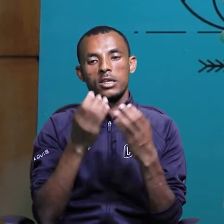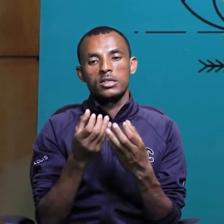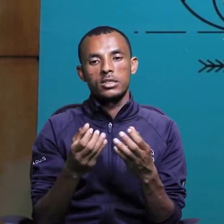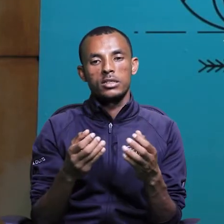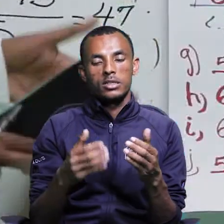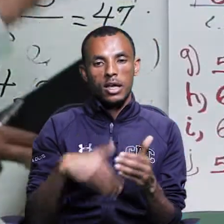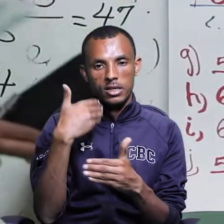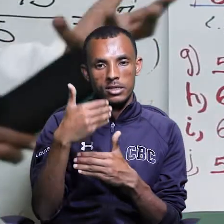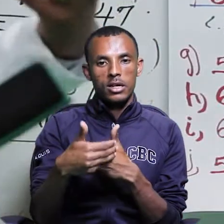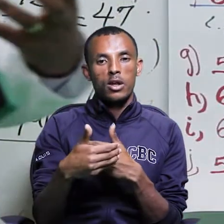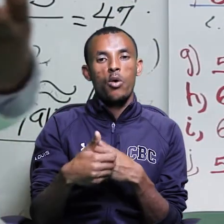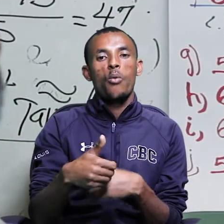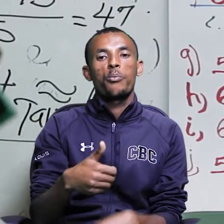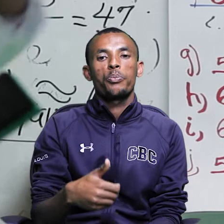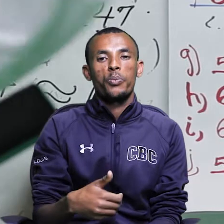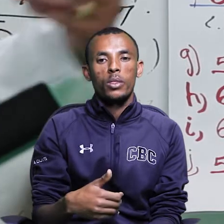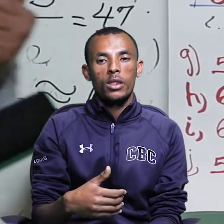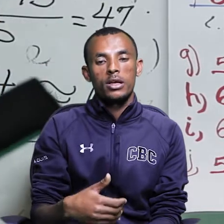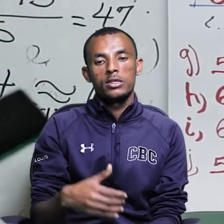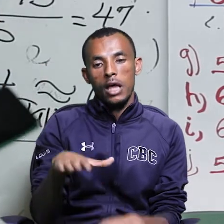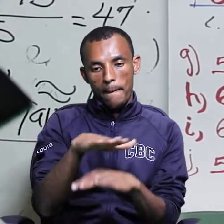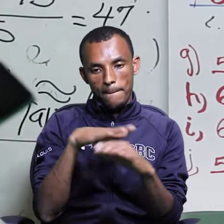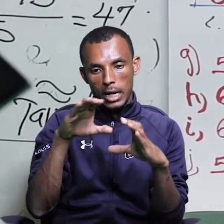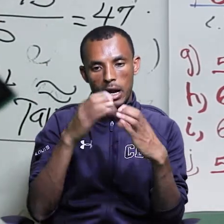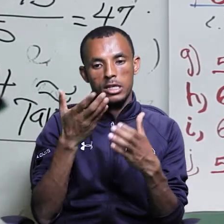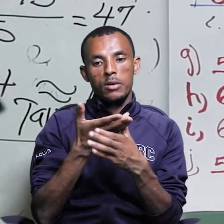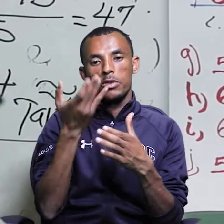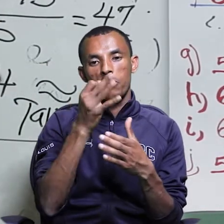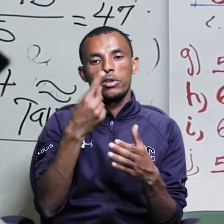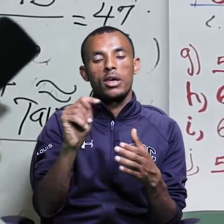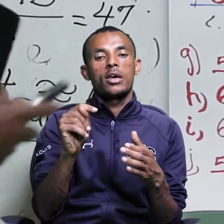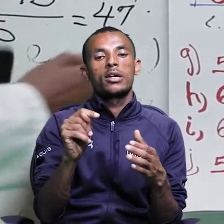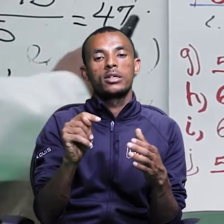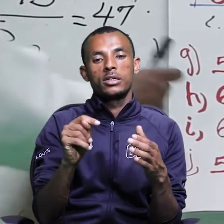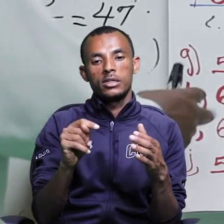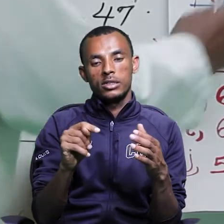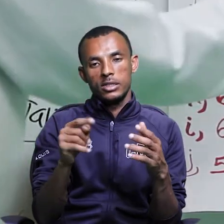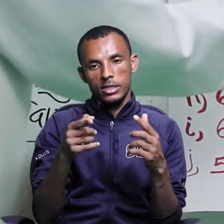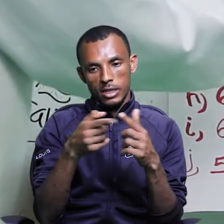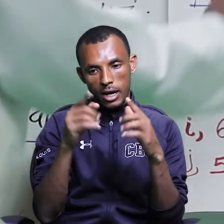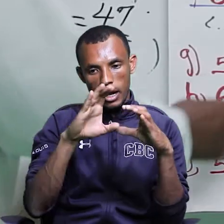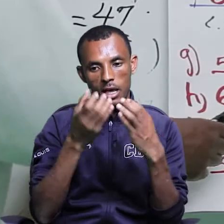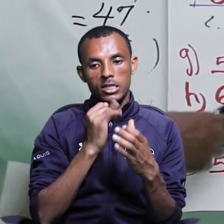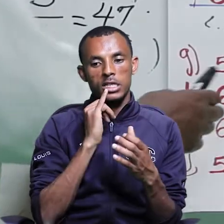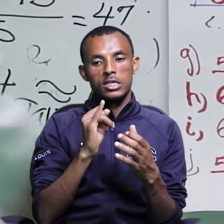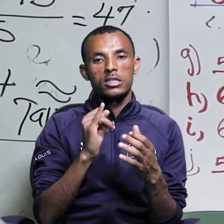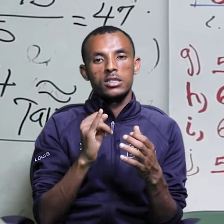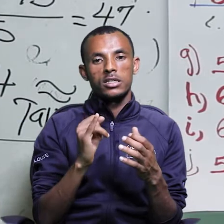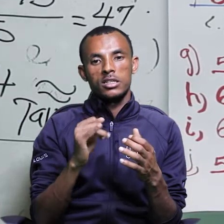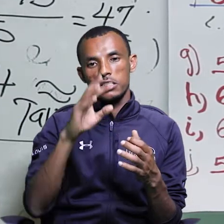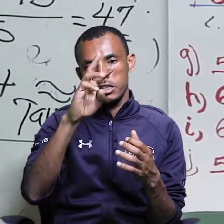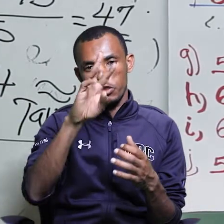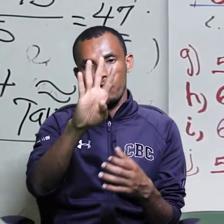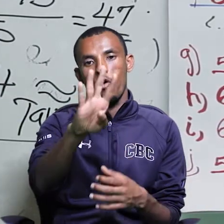asked, what is the upper class limit of the second class? The upper class limit of the second class, it was equal to